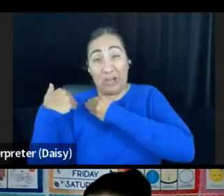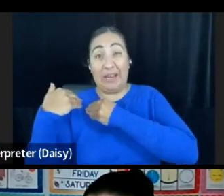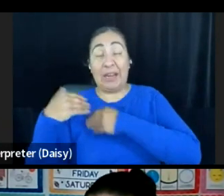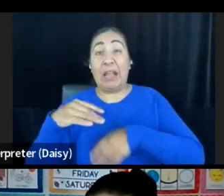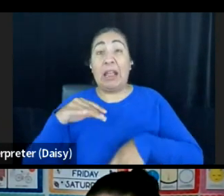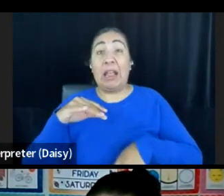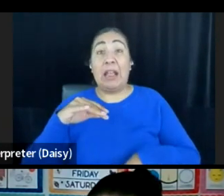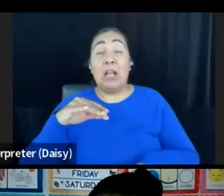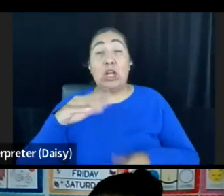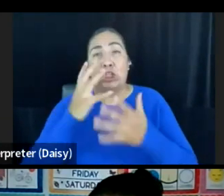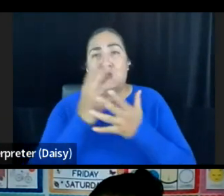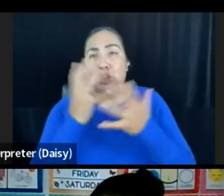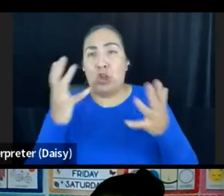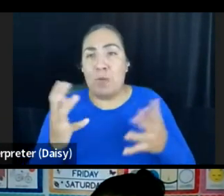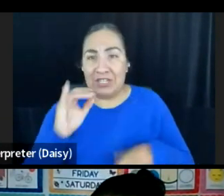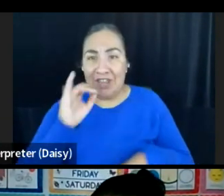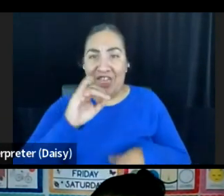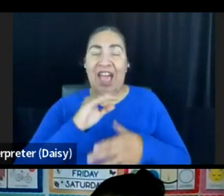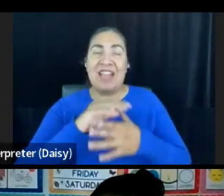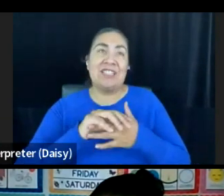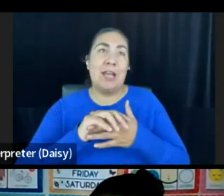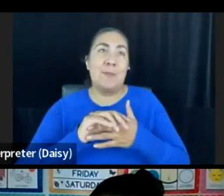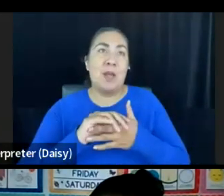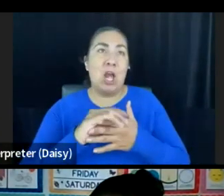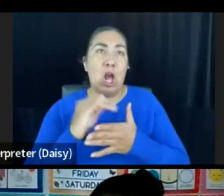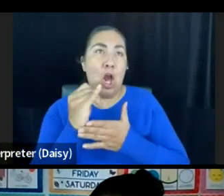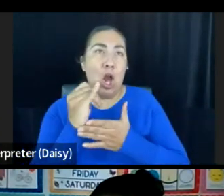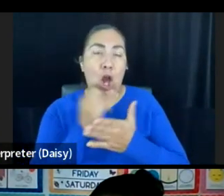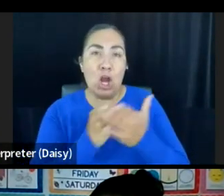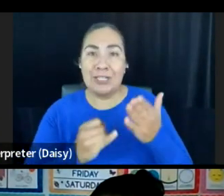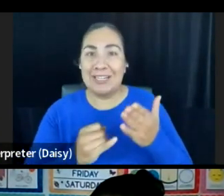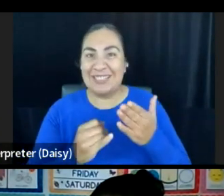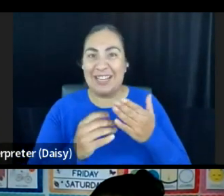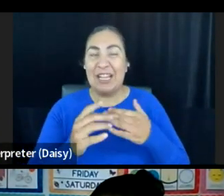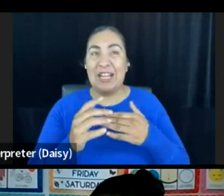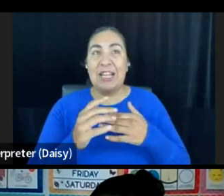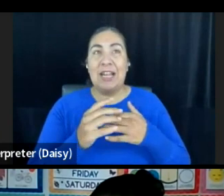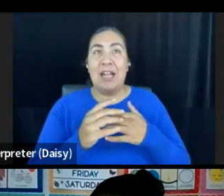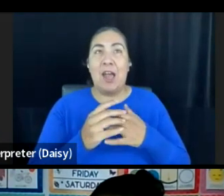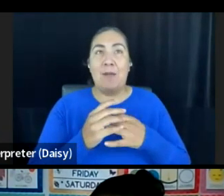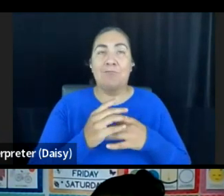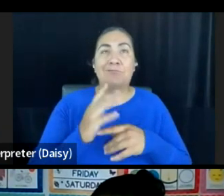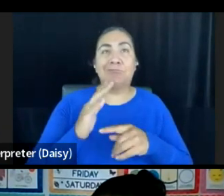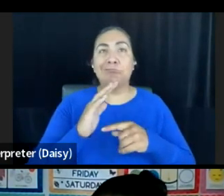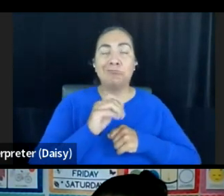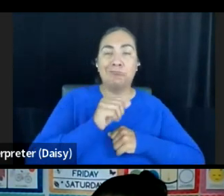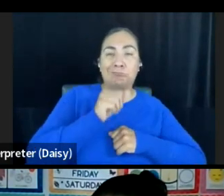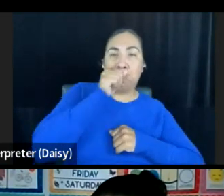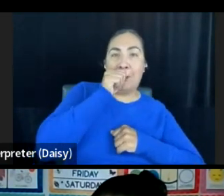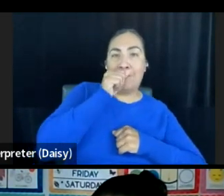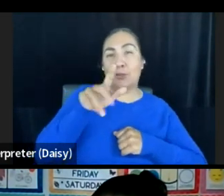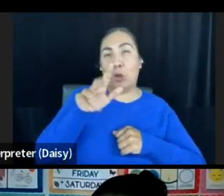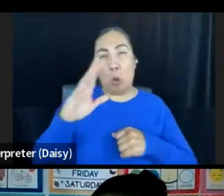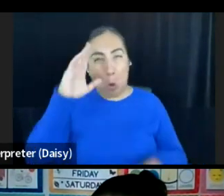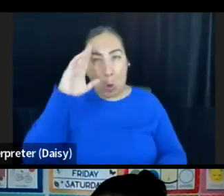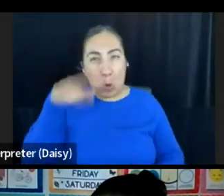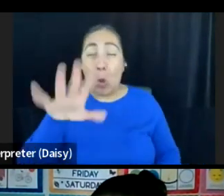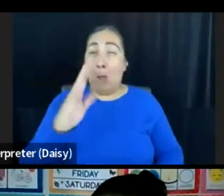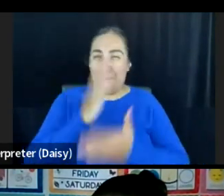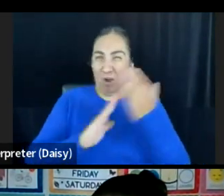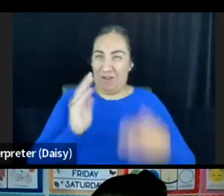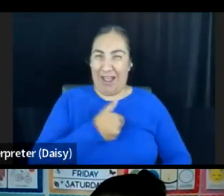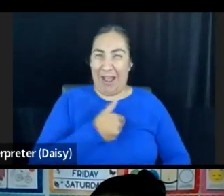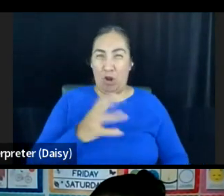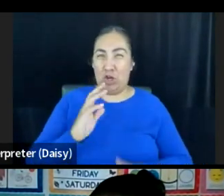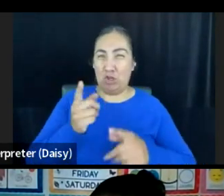that artistic death. And so just to know, like, I know that you, part of the conversation we had at first is like, well,